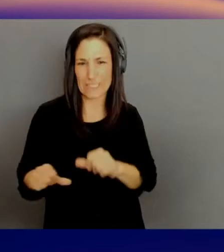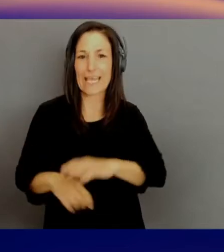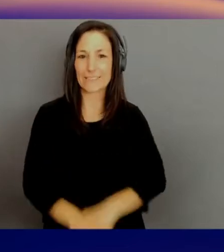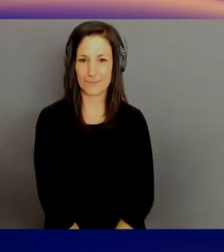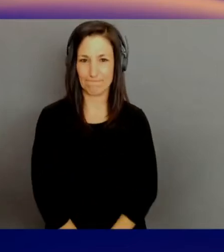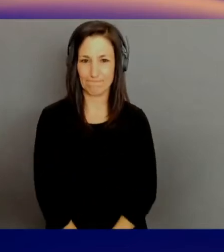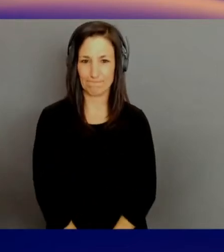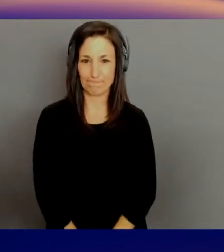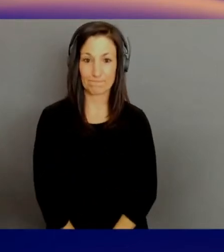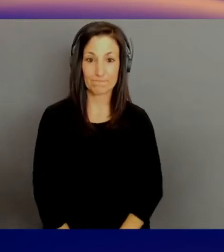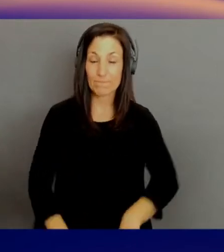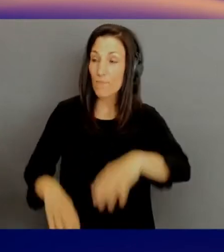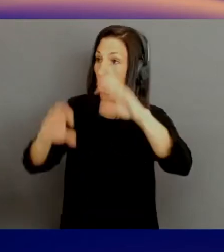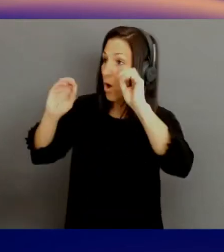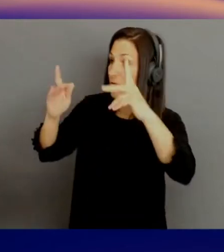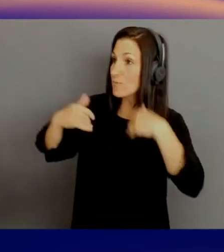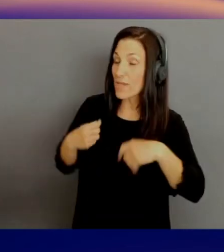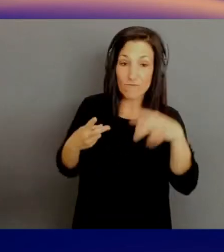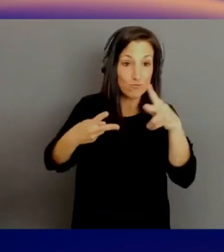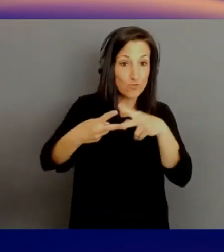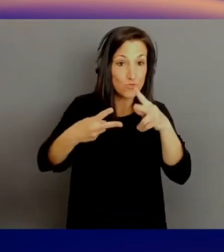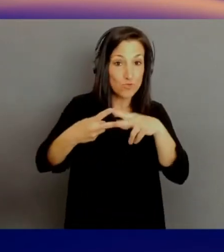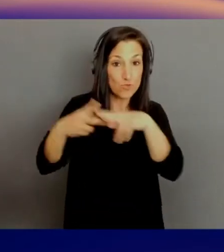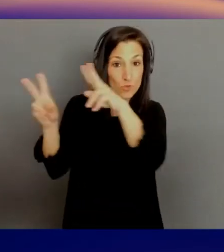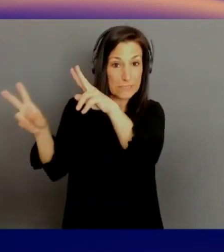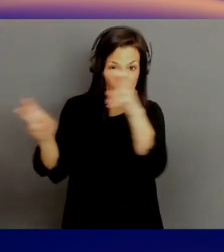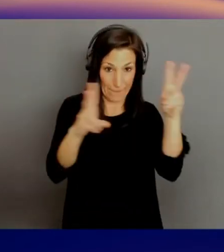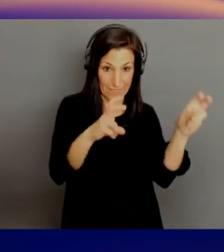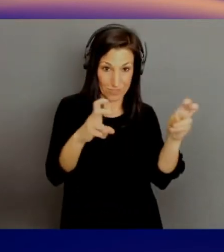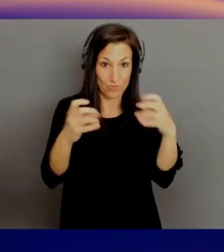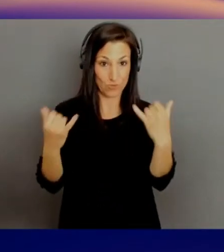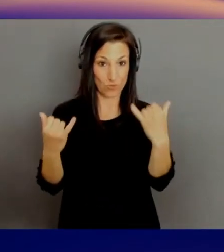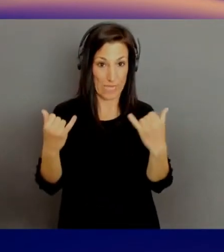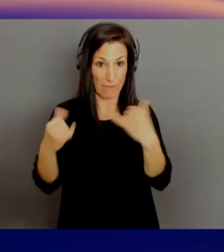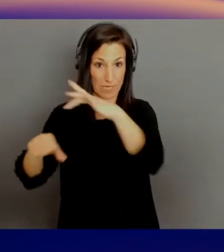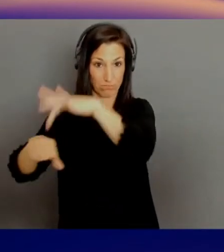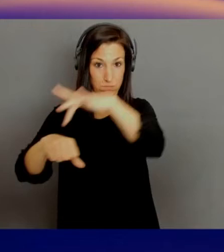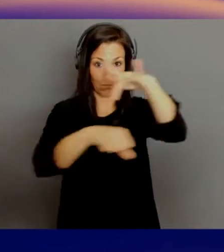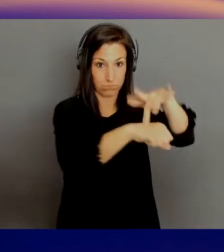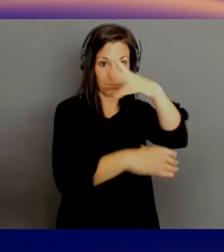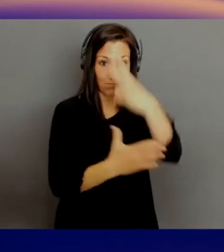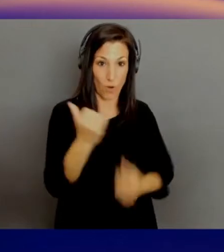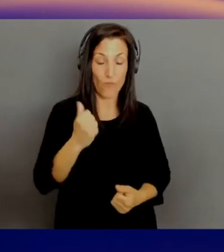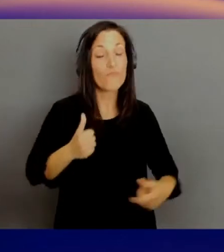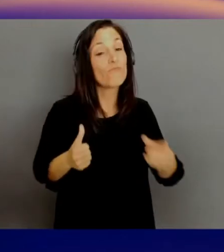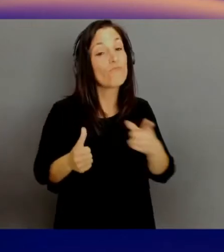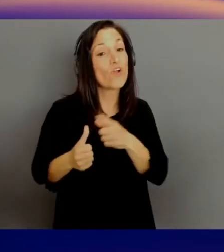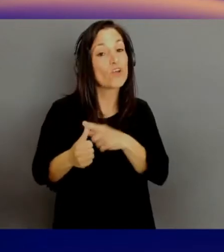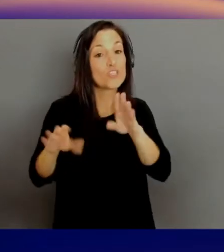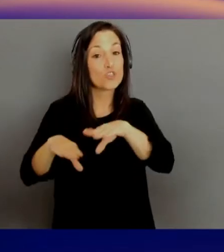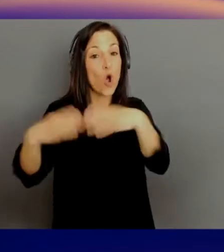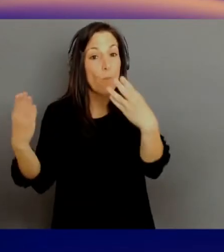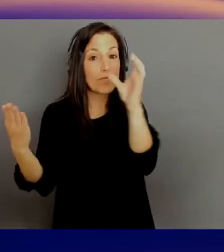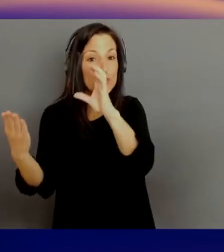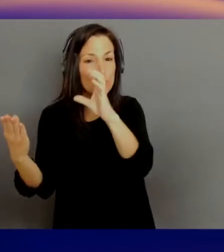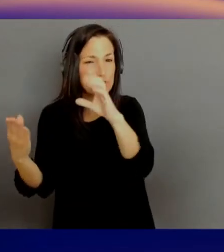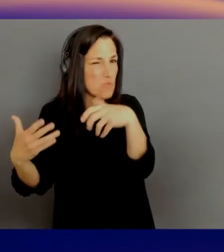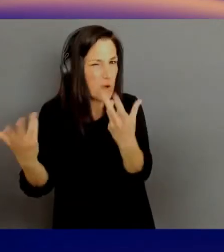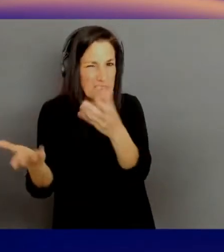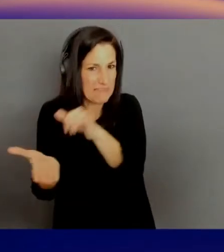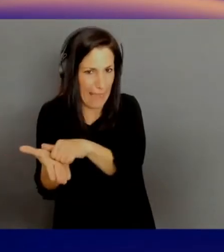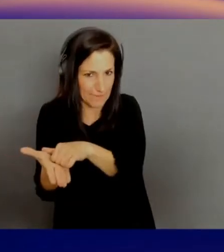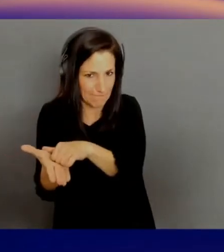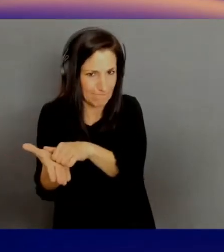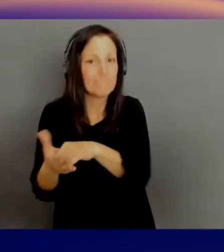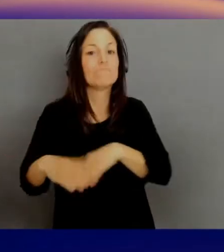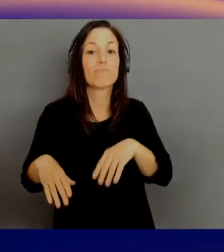got two topics to cover today, Okay. right? One Yeah. is OpenSearch. We're going to Yeah. talk about what that is. Yeah. OpenSearch. Yeah.